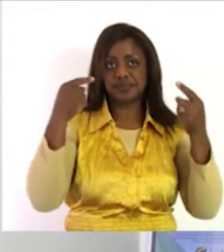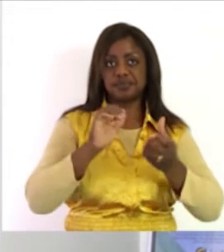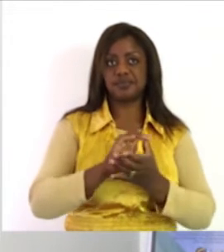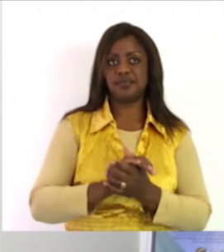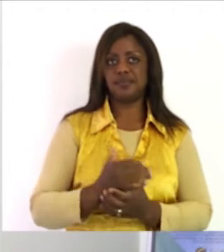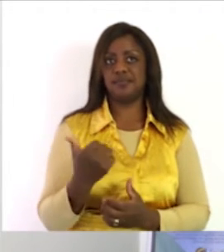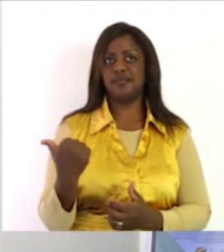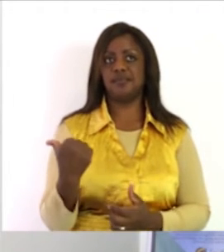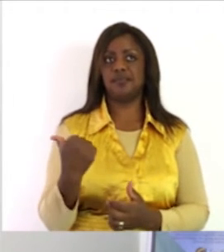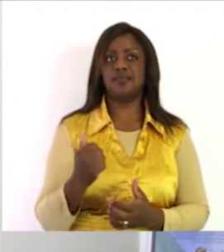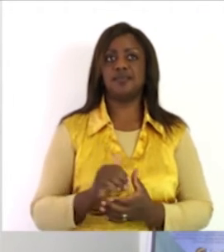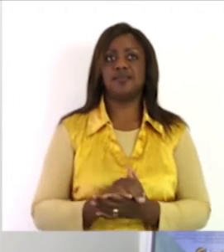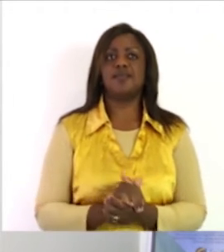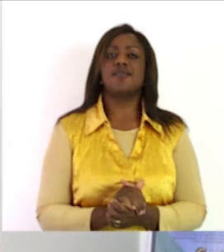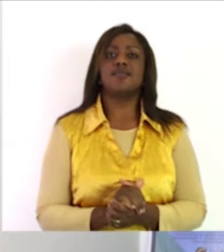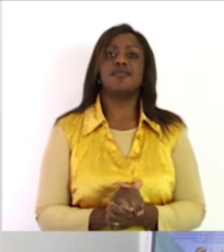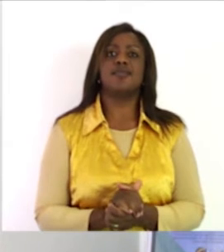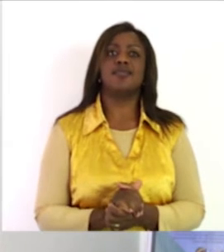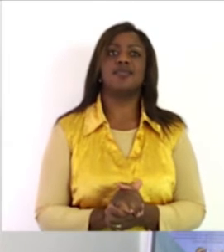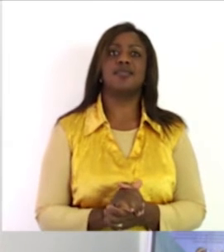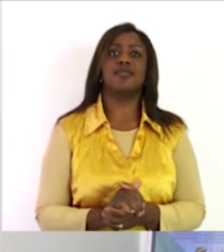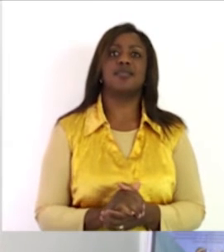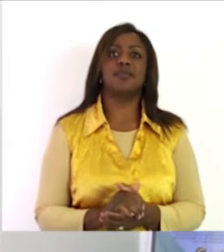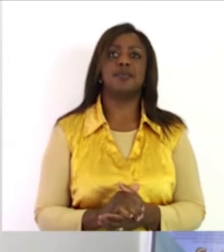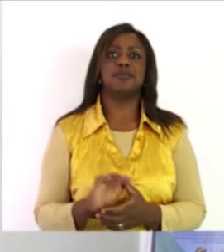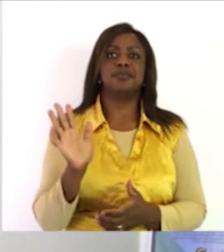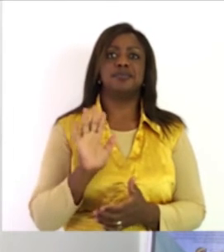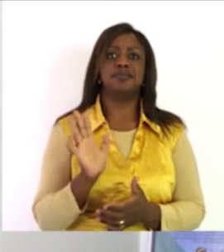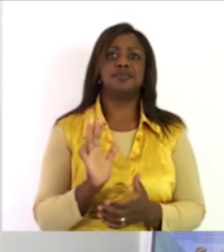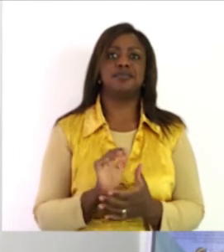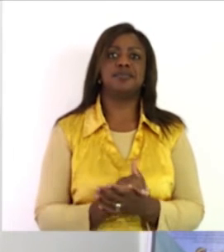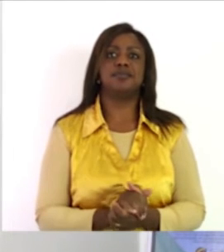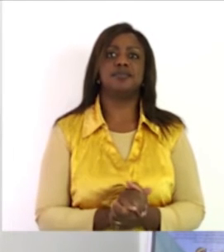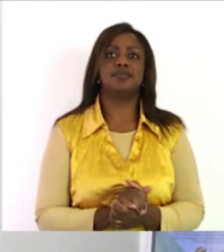Kangomine, and here in the studio I'm welcoming my friend Chanel.